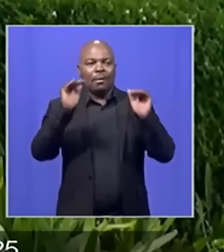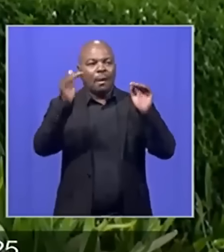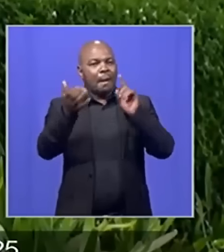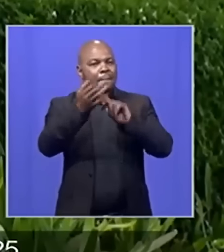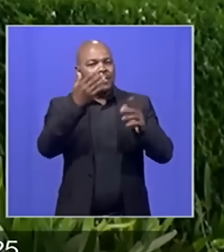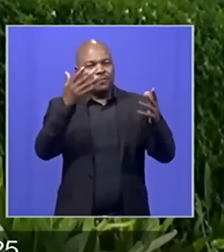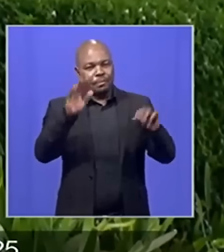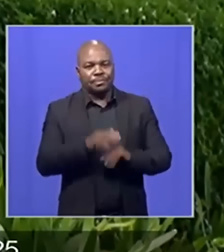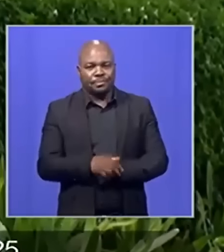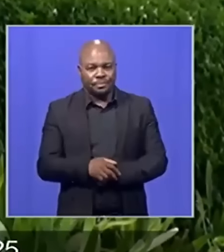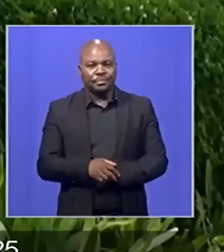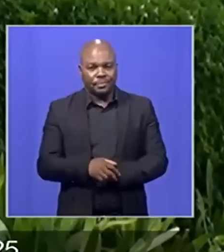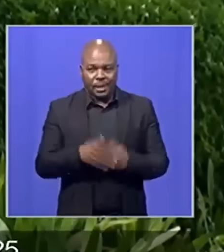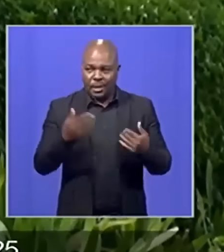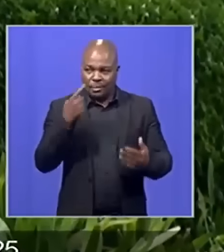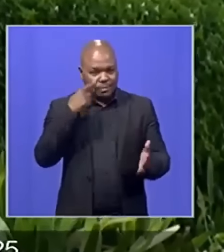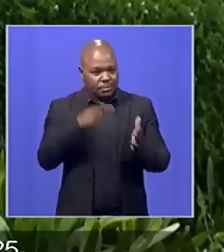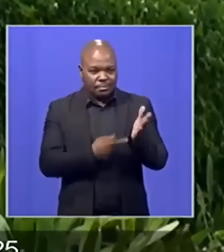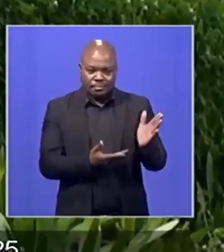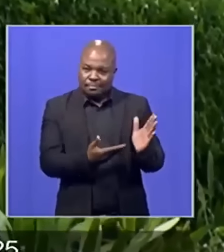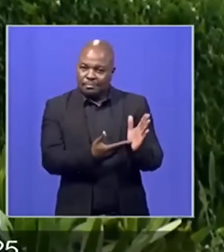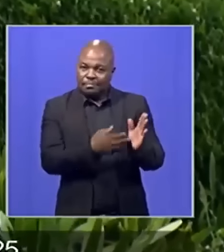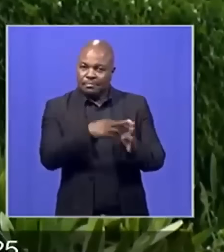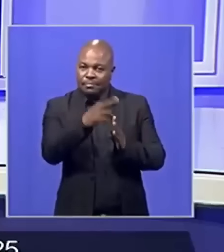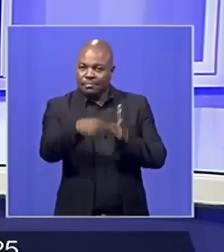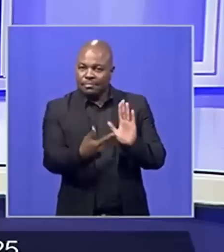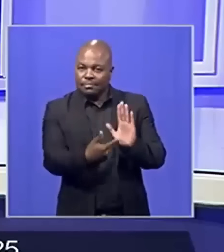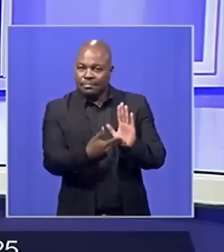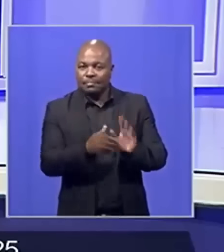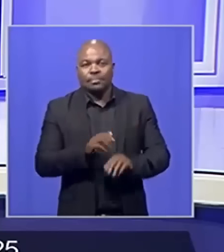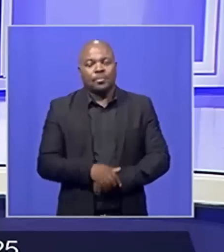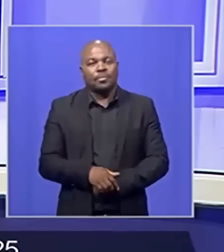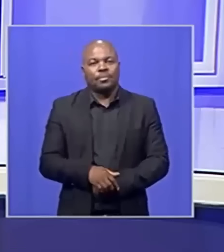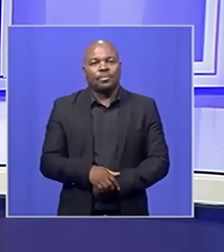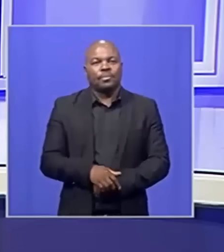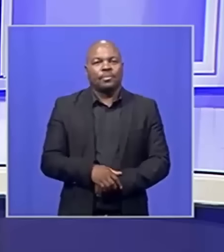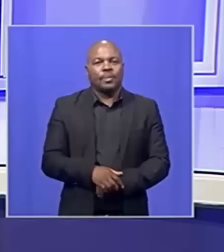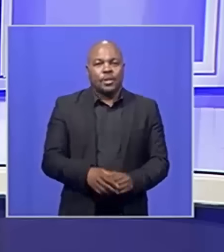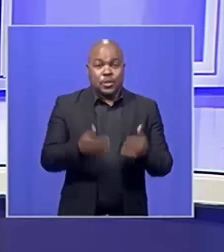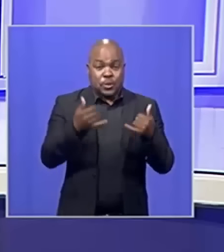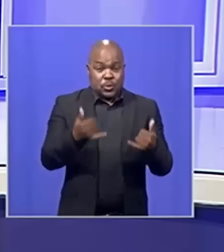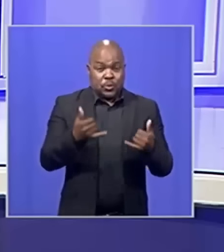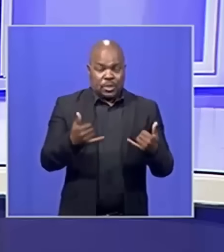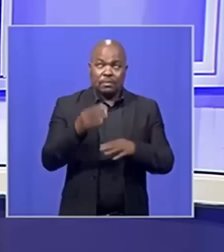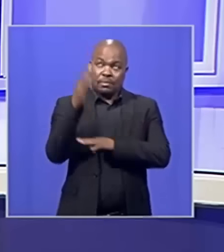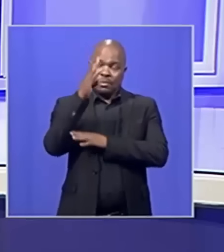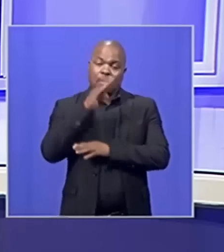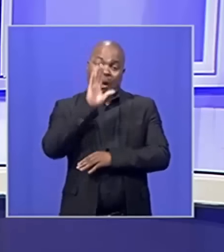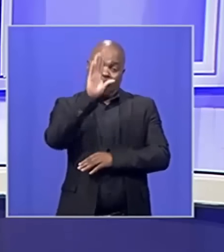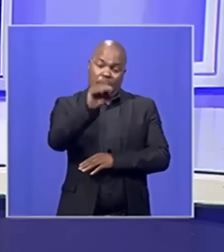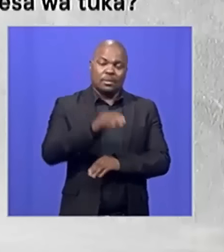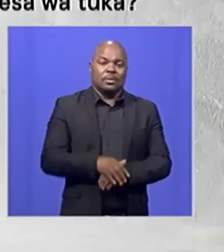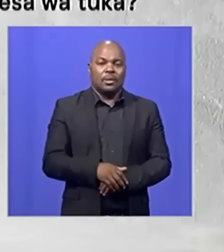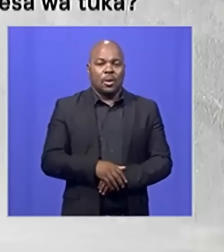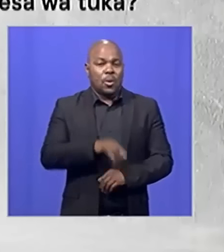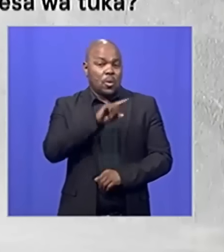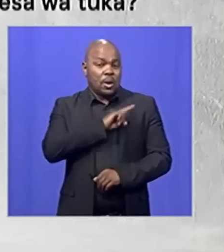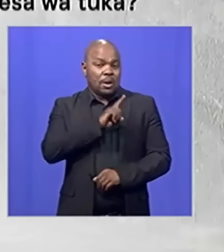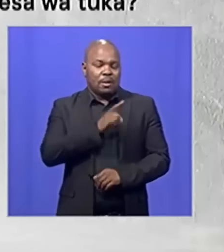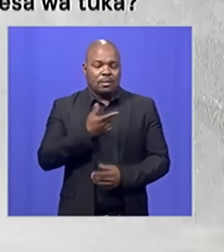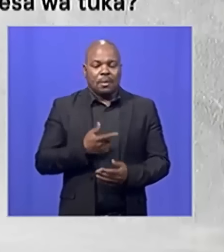that they showed, and it's evident in the results. le hono go potšišo ya letšatši re rile ka ge go letetšwe